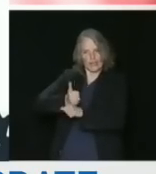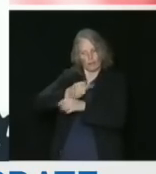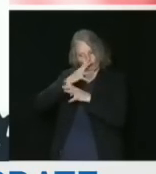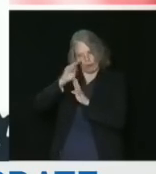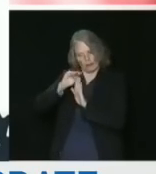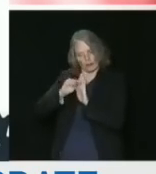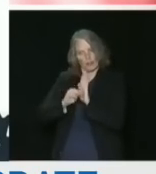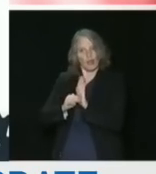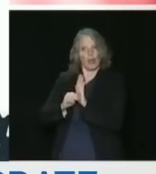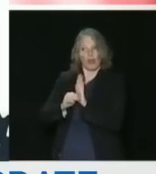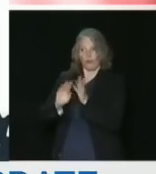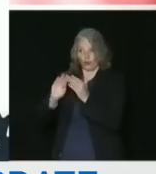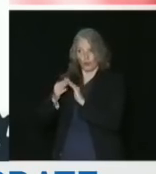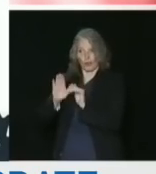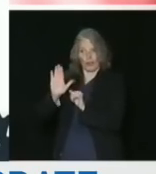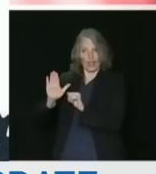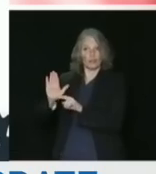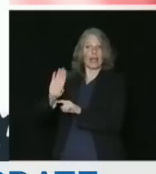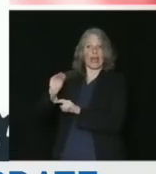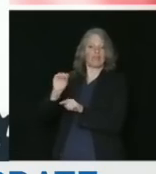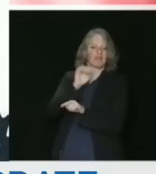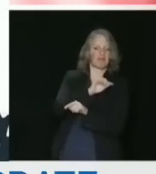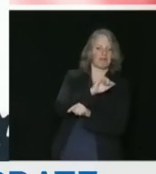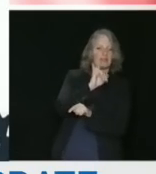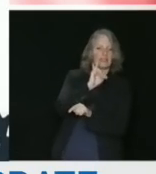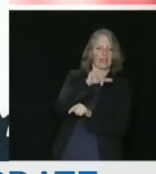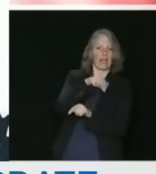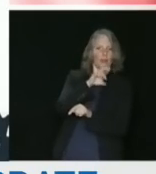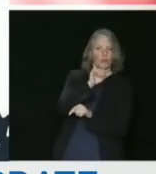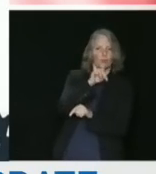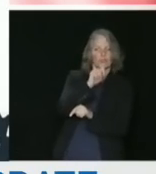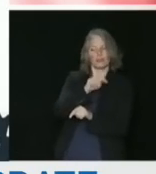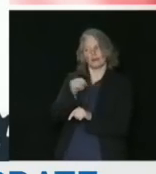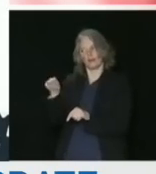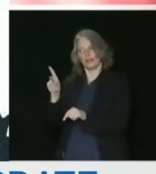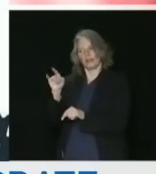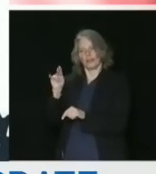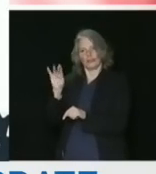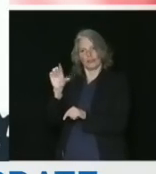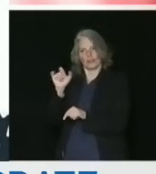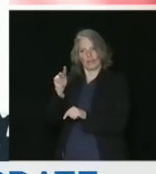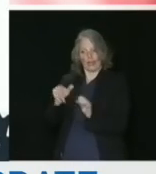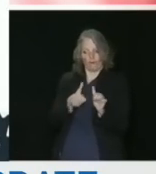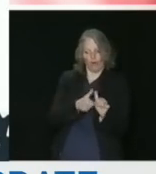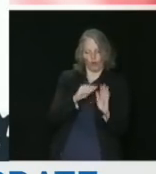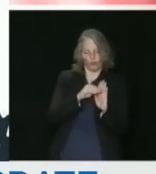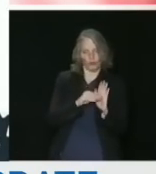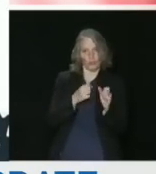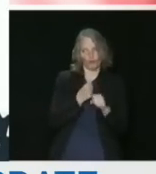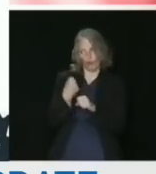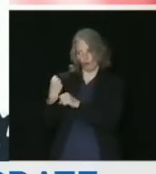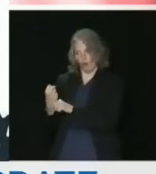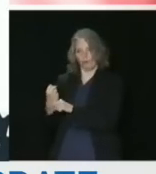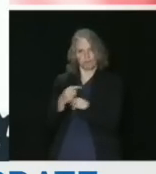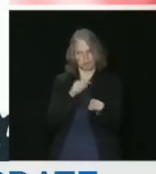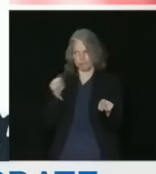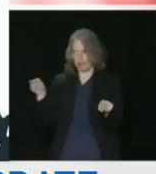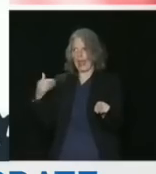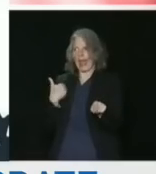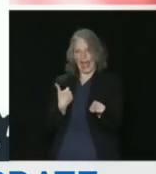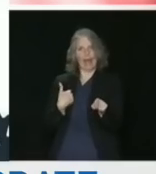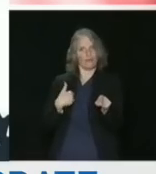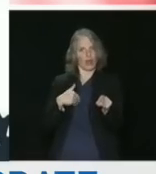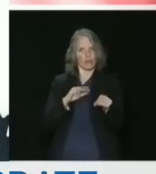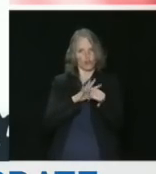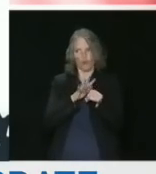community-based restrictions in both Iqaluit and Kingate, where additional cases have since been identified.